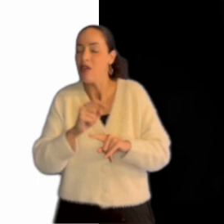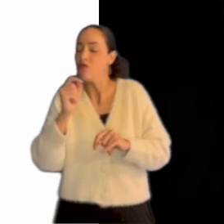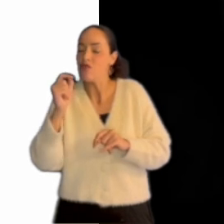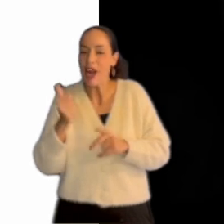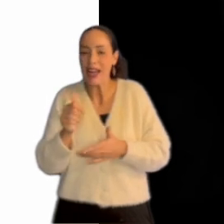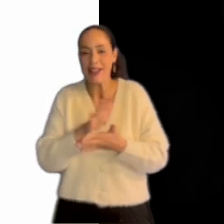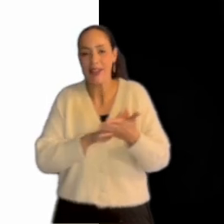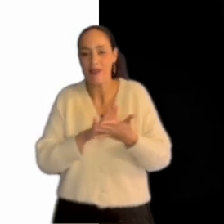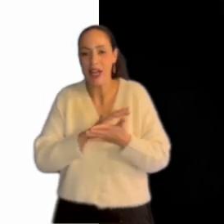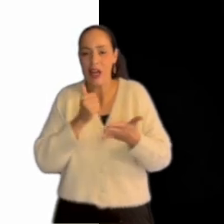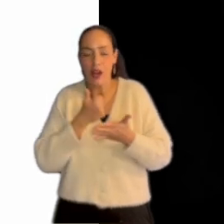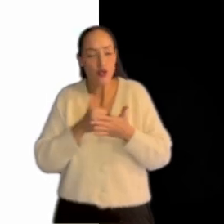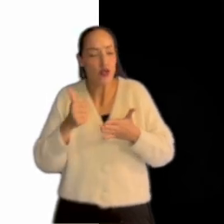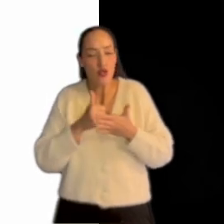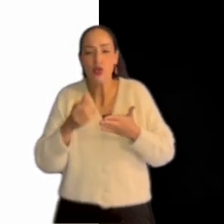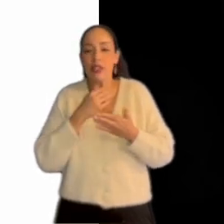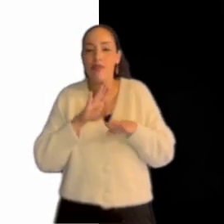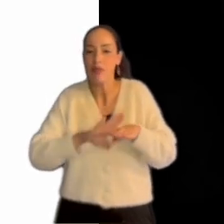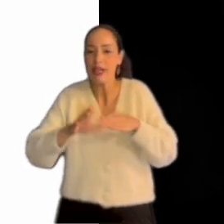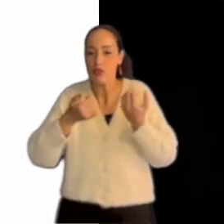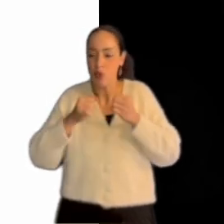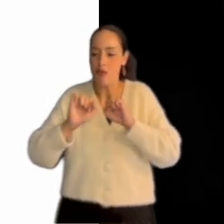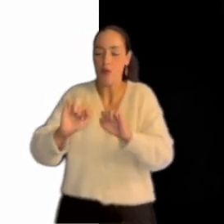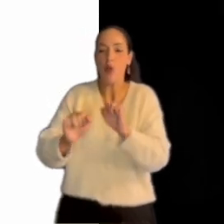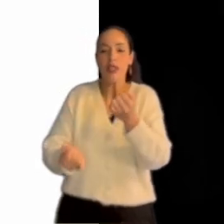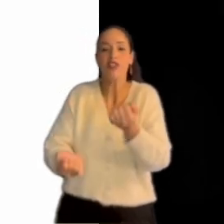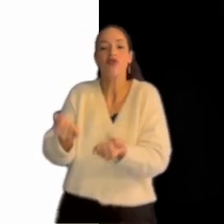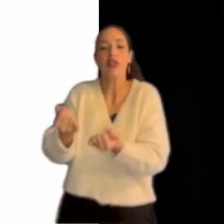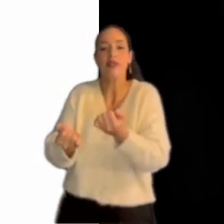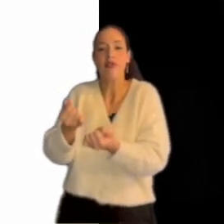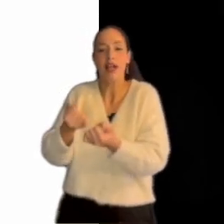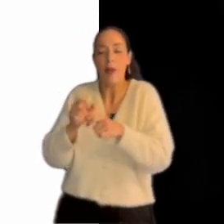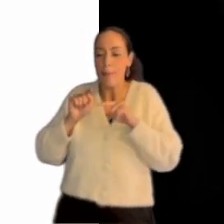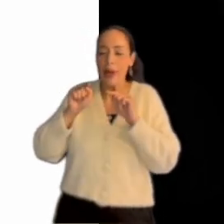than to cultivate that authenticity, trust and safety.